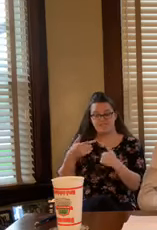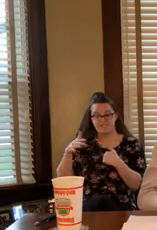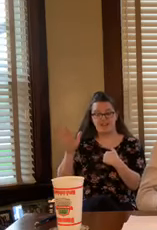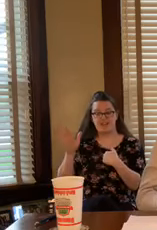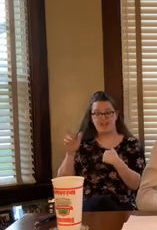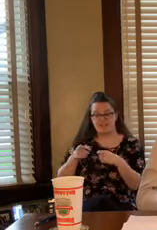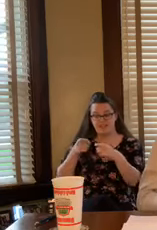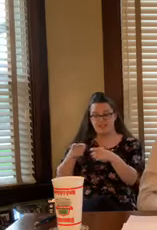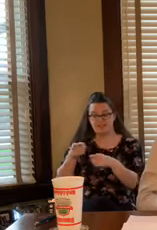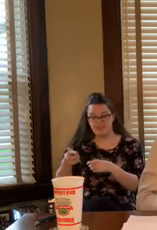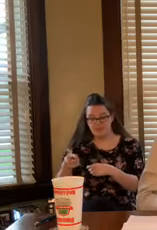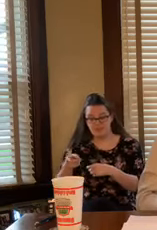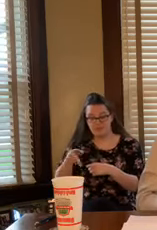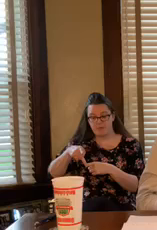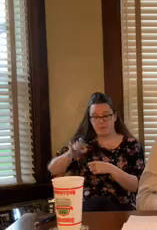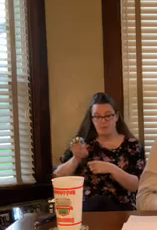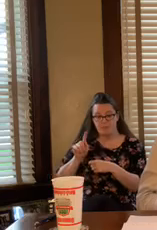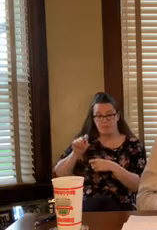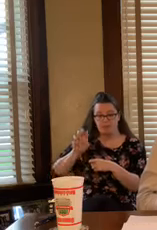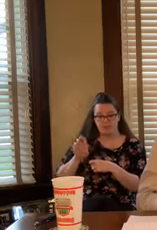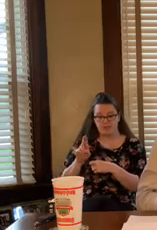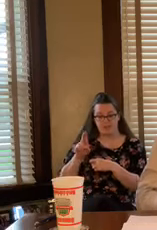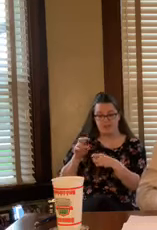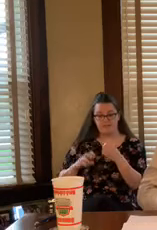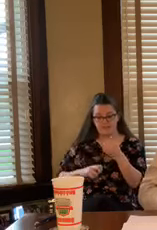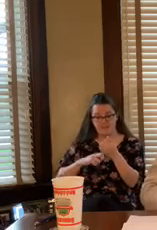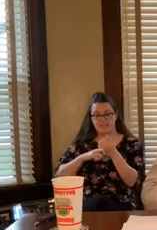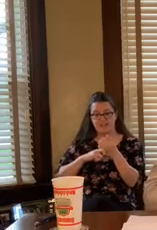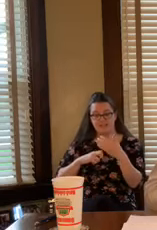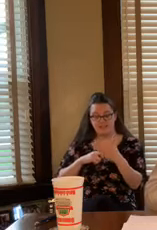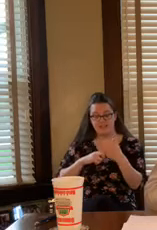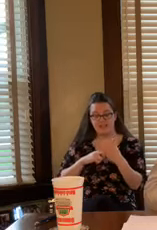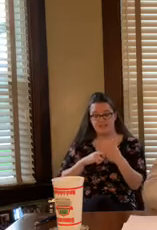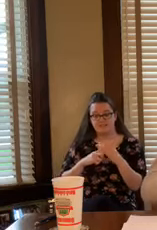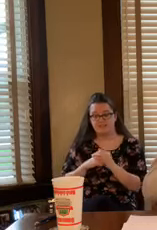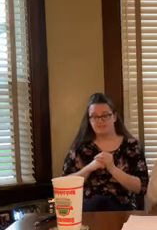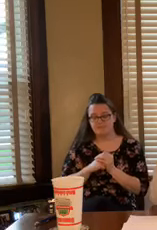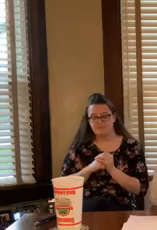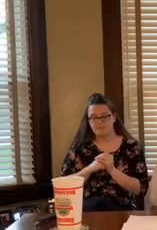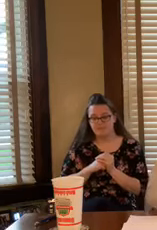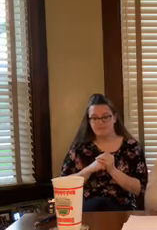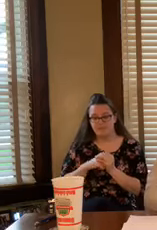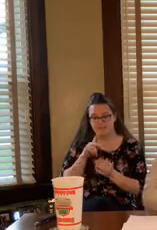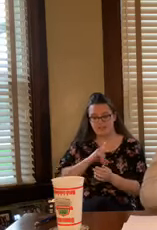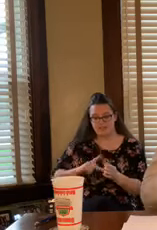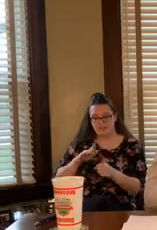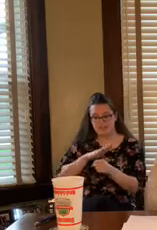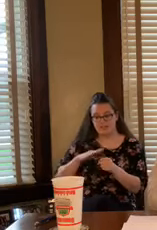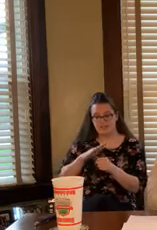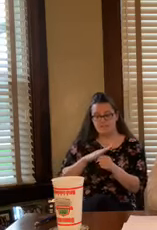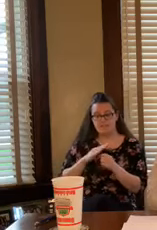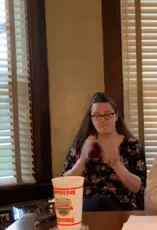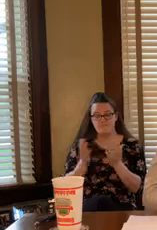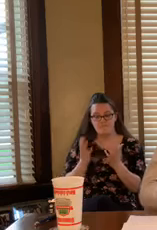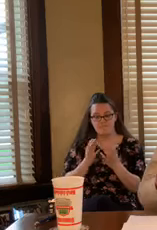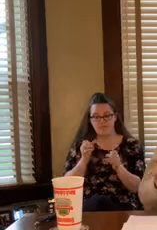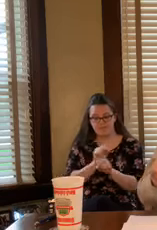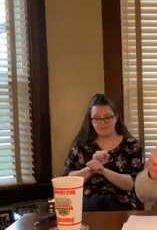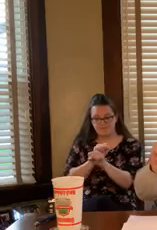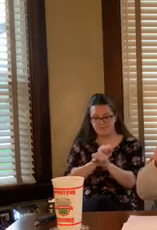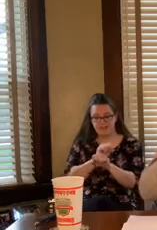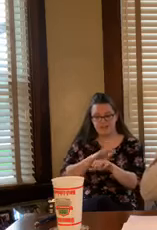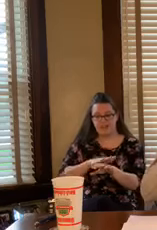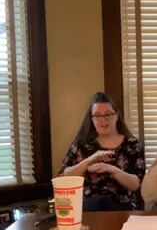you, Peter, the keys of the kingdom of heaven. And whatsoever thou shalt bind on earth shall be bound in heaven.